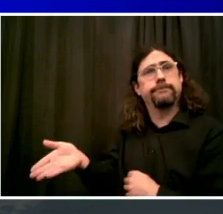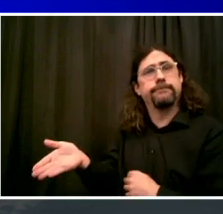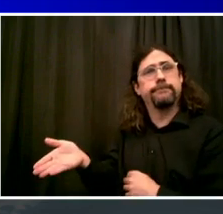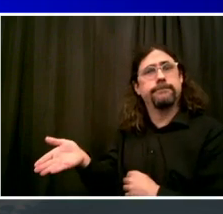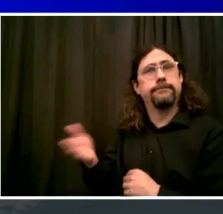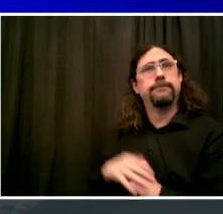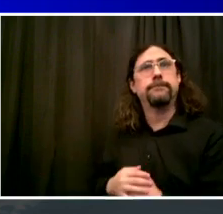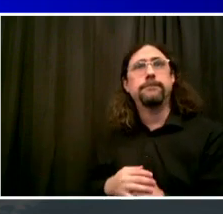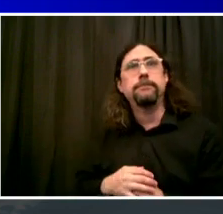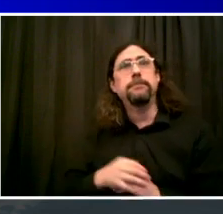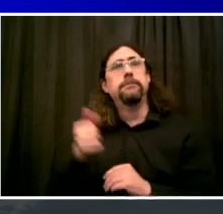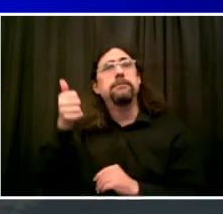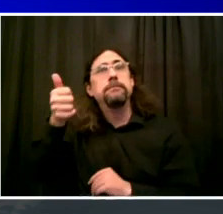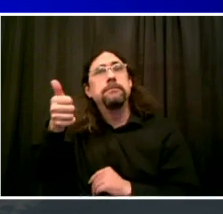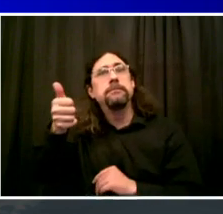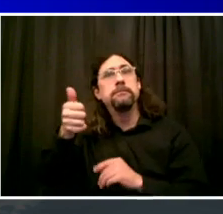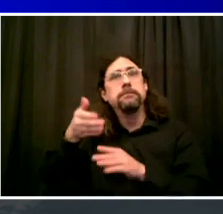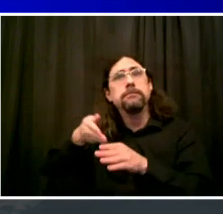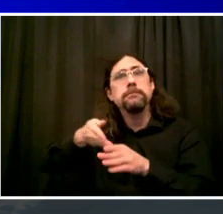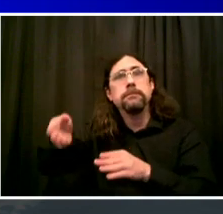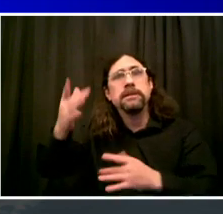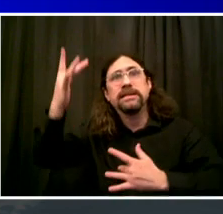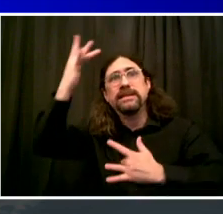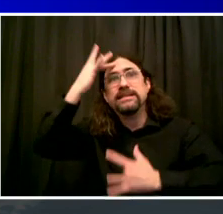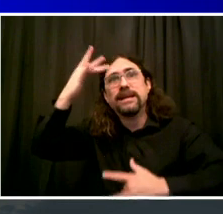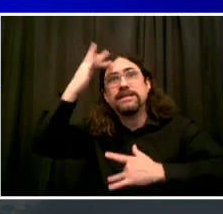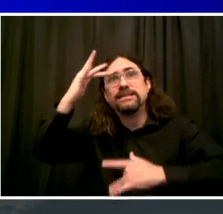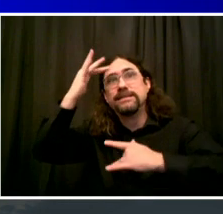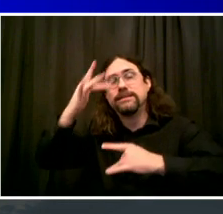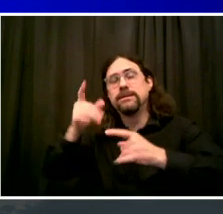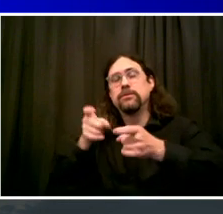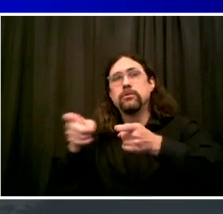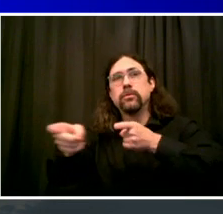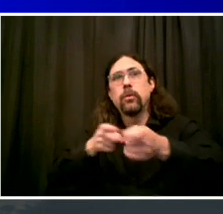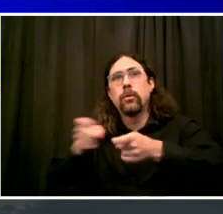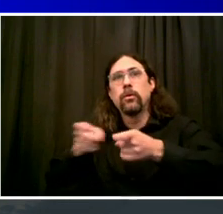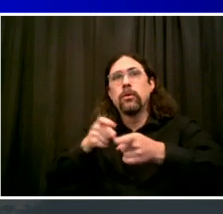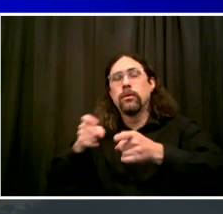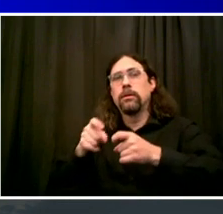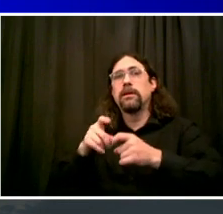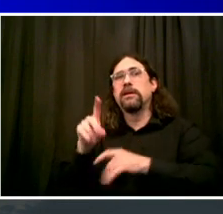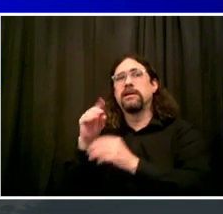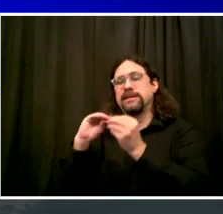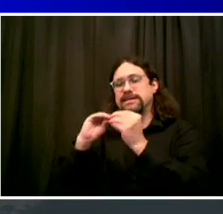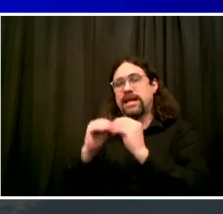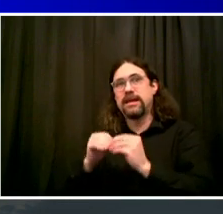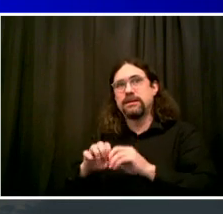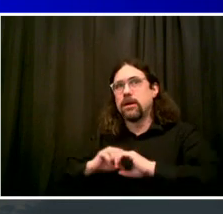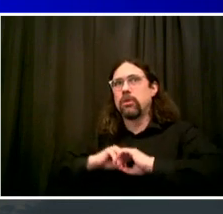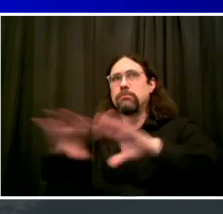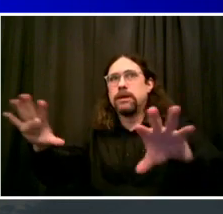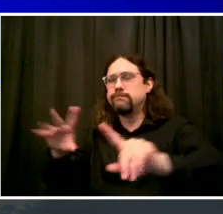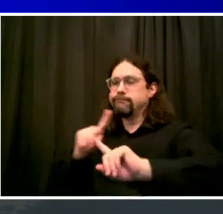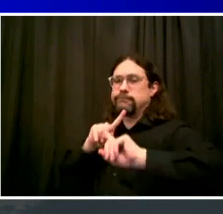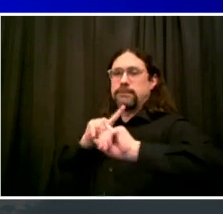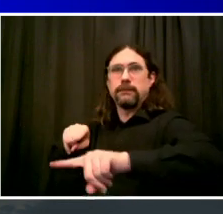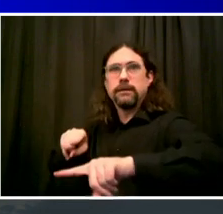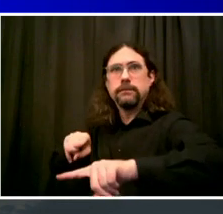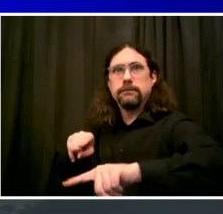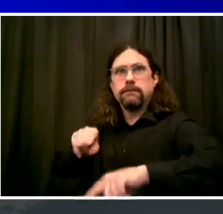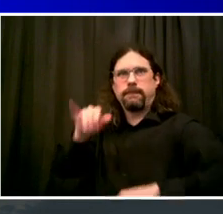Outbreak Response. That is a mouthful, but a very important job. And he is someone with